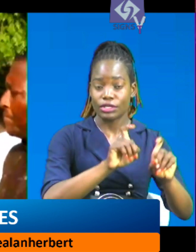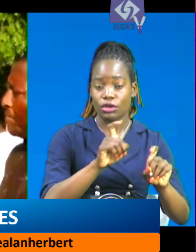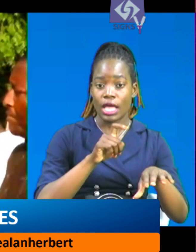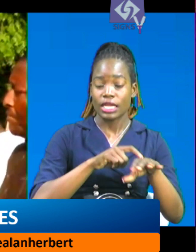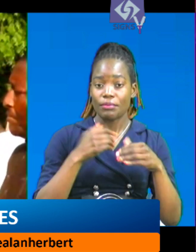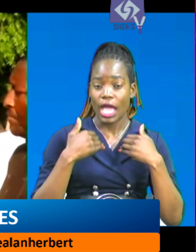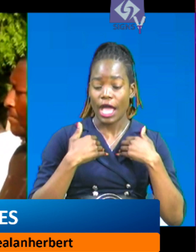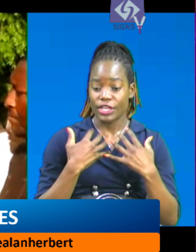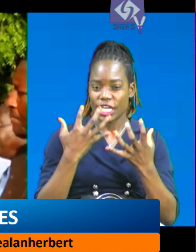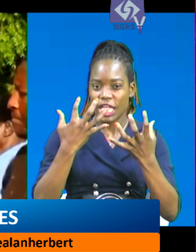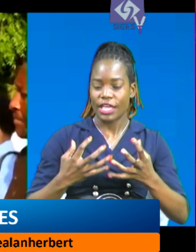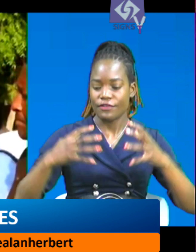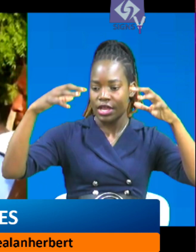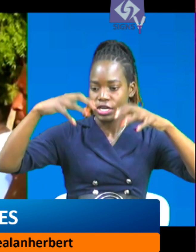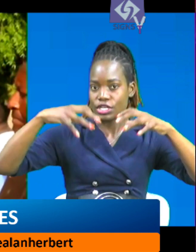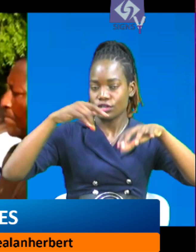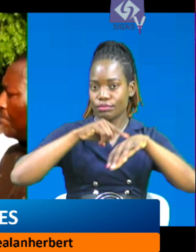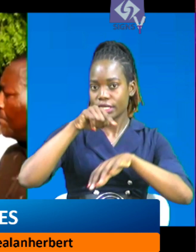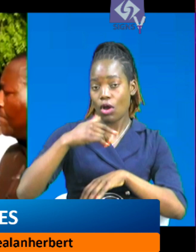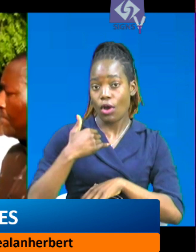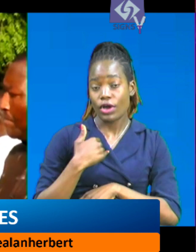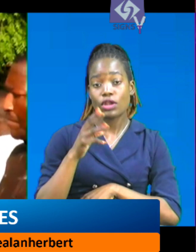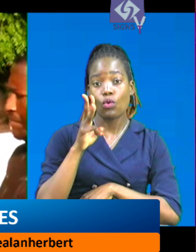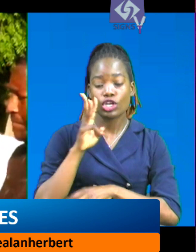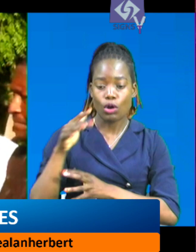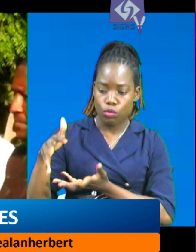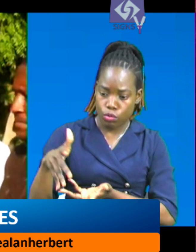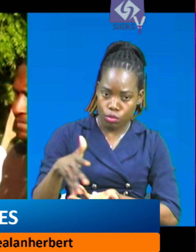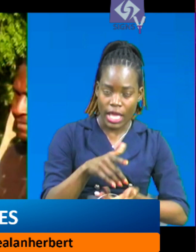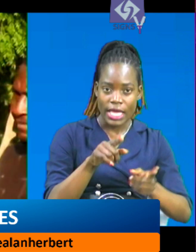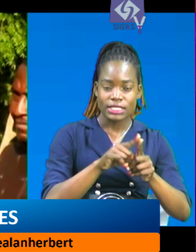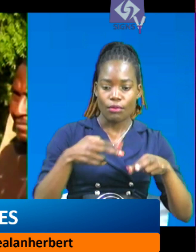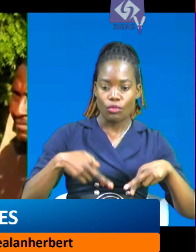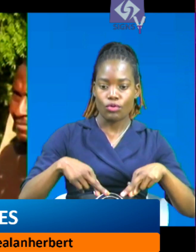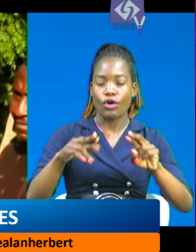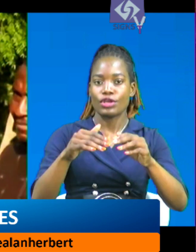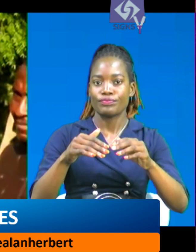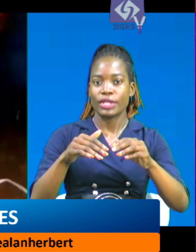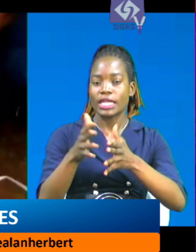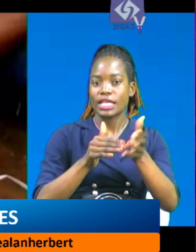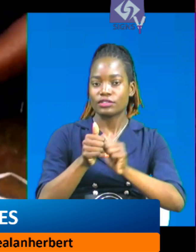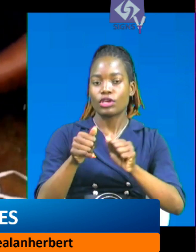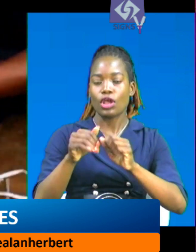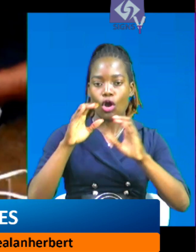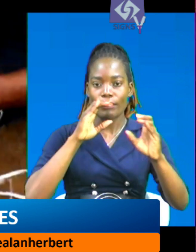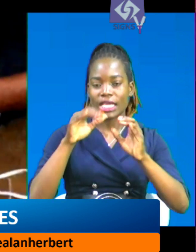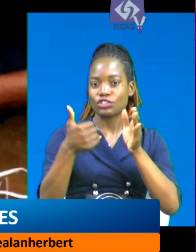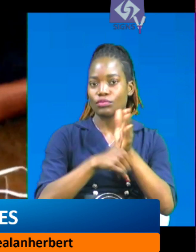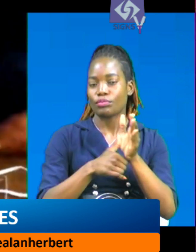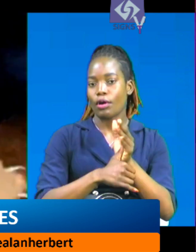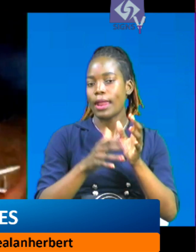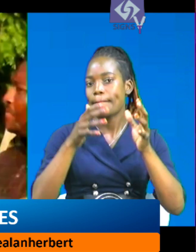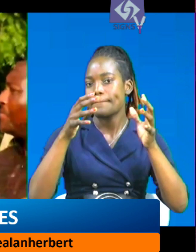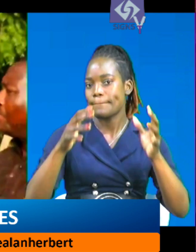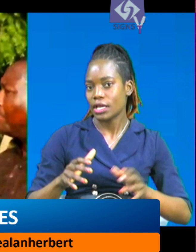heavy rains pounding this region. We've had floods, we've had roads cut off. Communication has become a challenge.